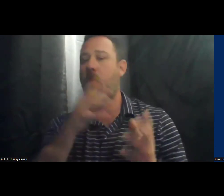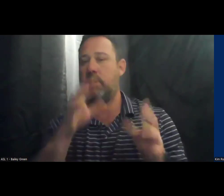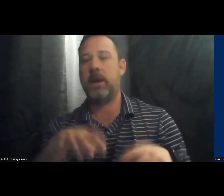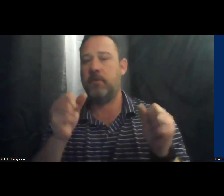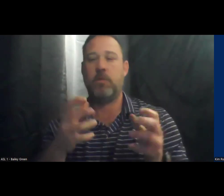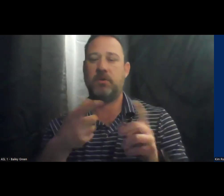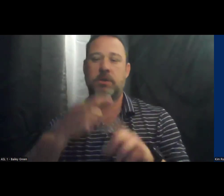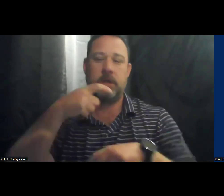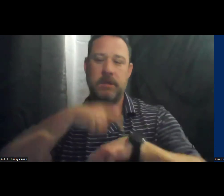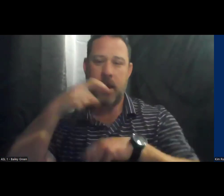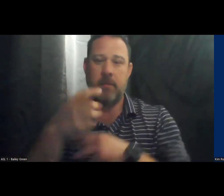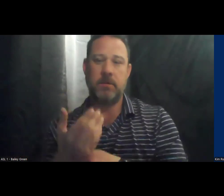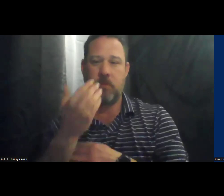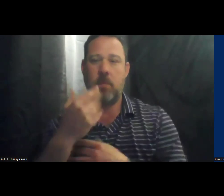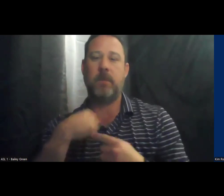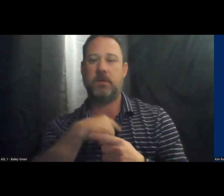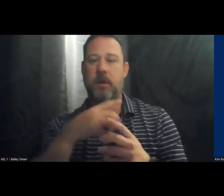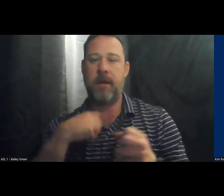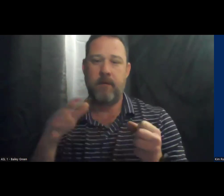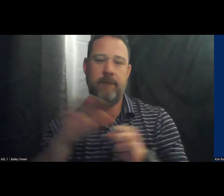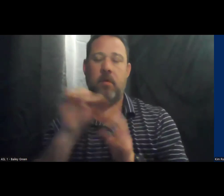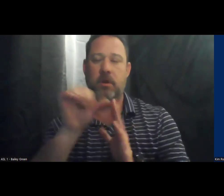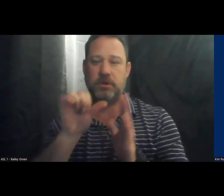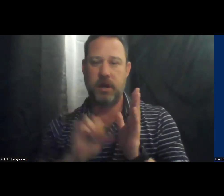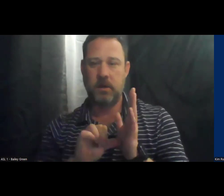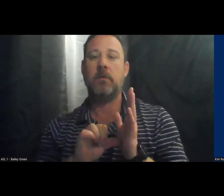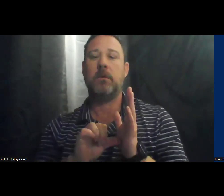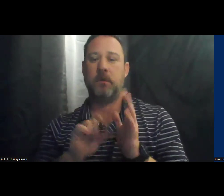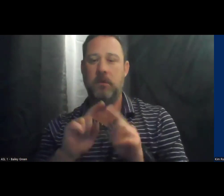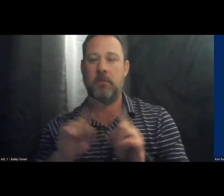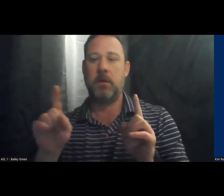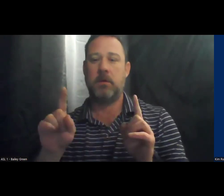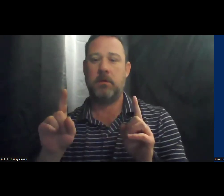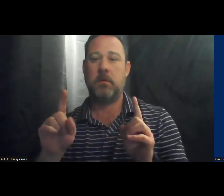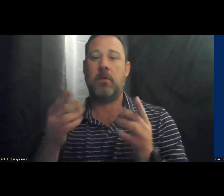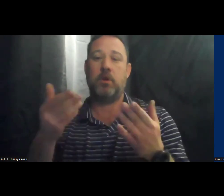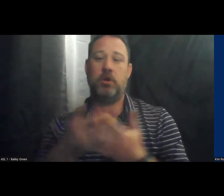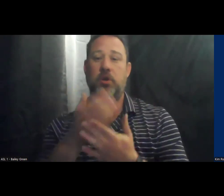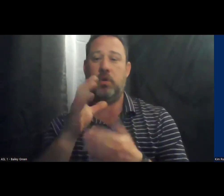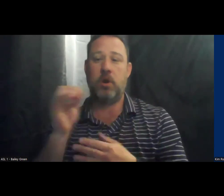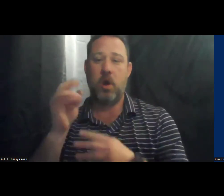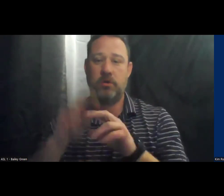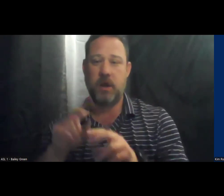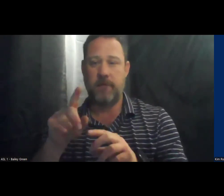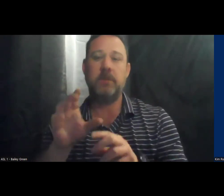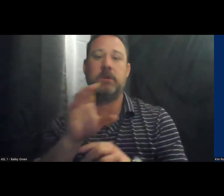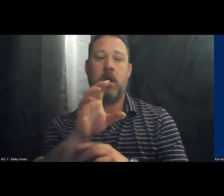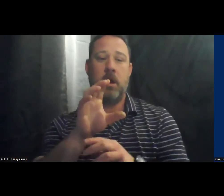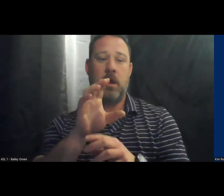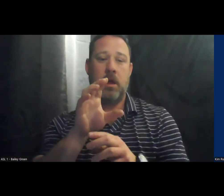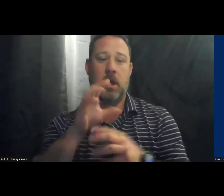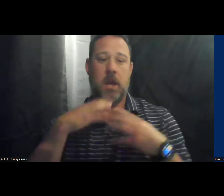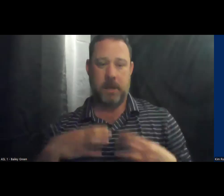much of anyone's time this morning because we have a very full agenda, but as the new co-chair of this committee, first of all,